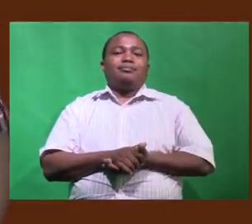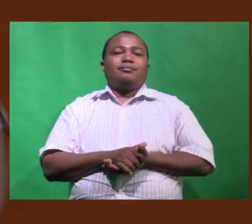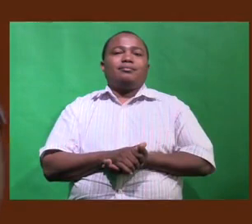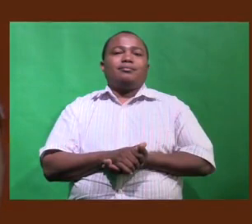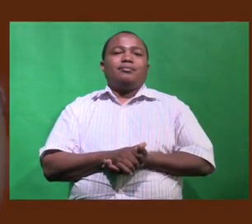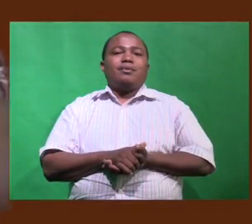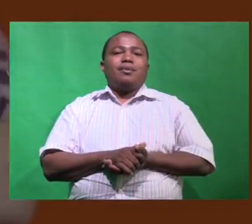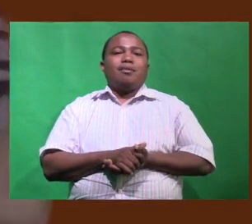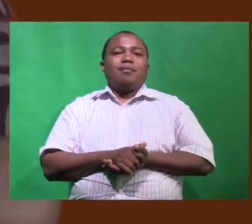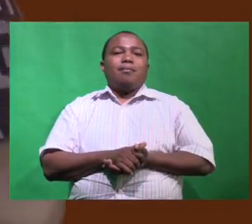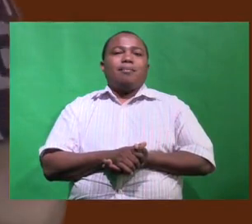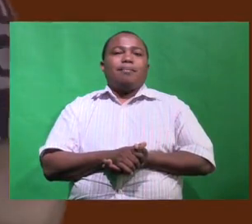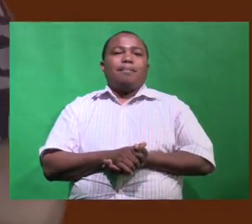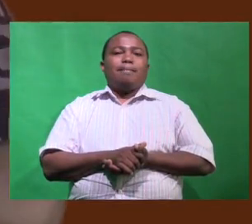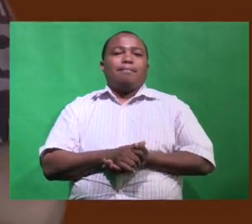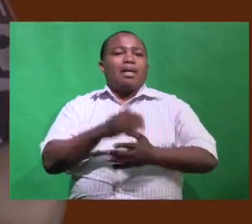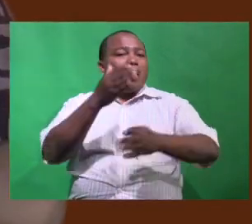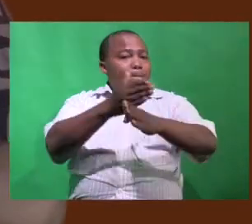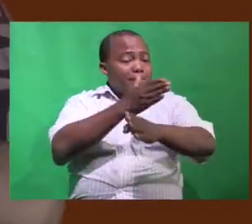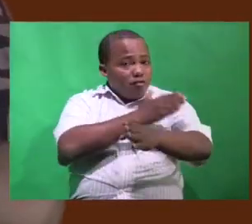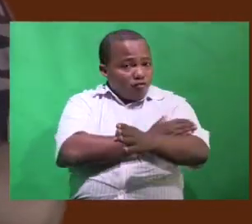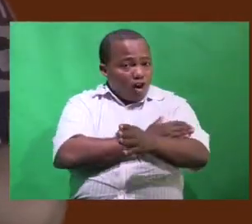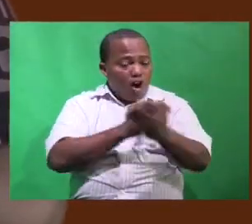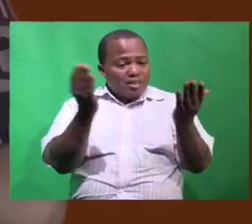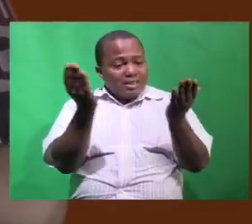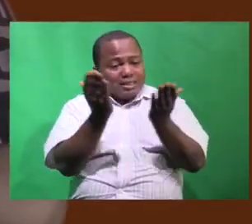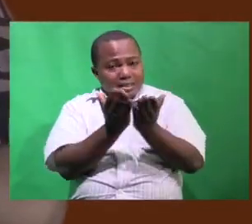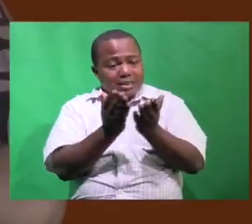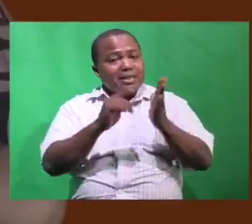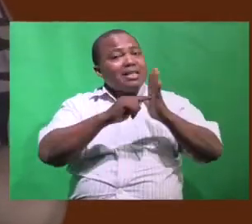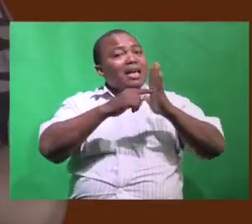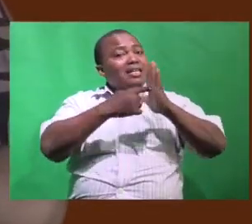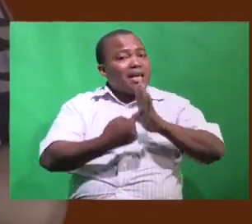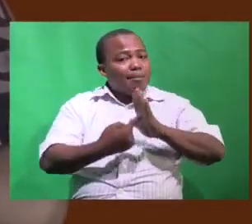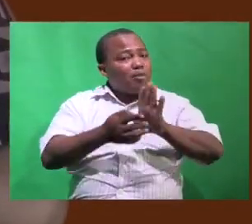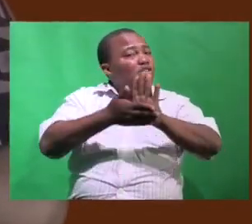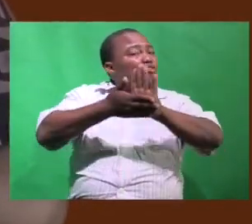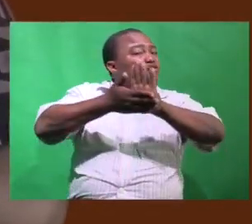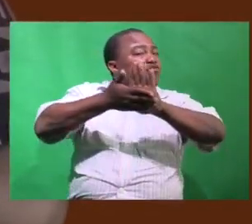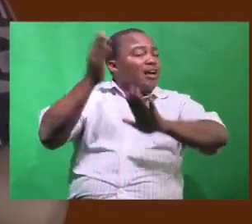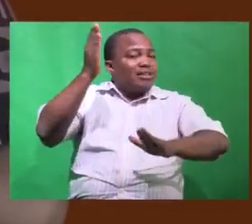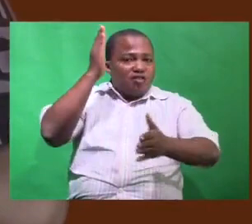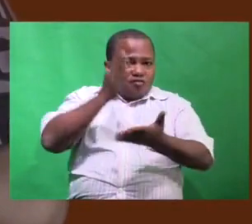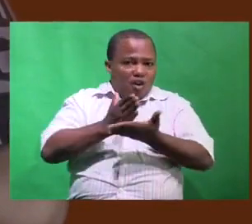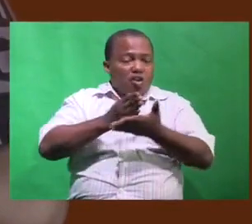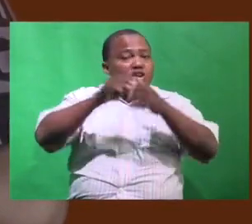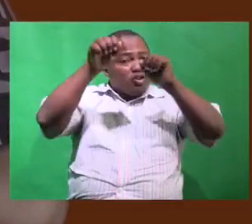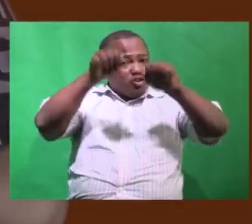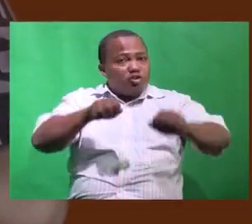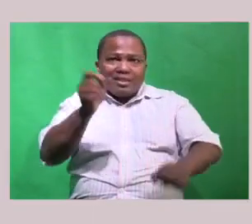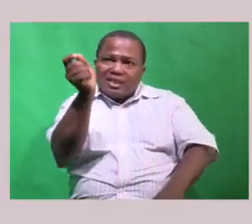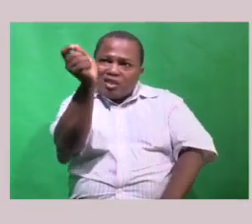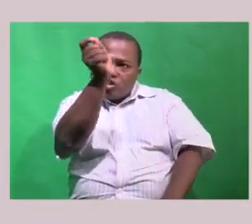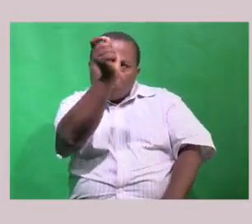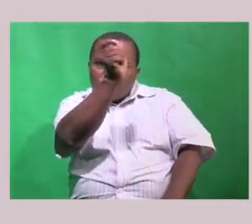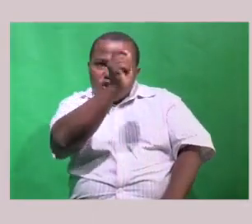Before to read the example, first of all, should draw the